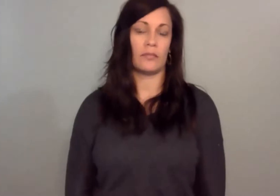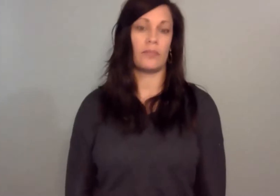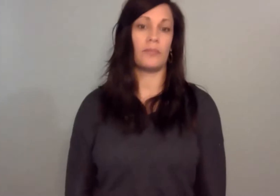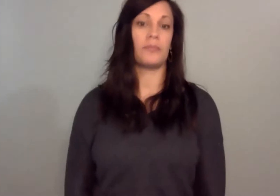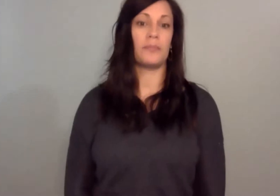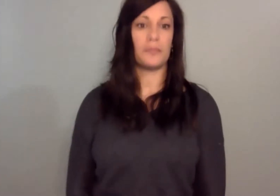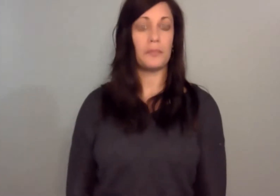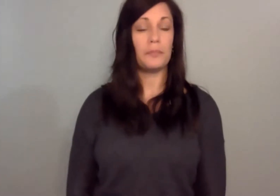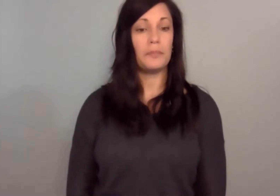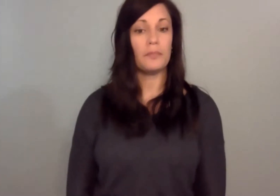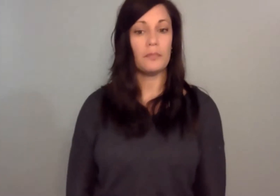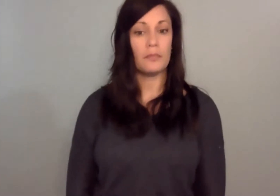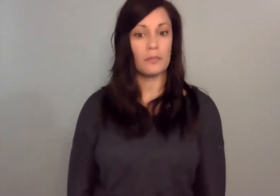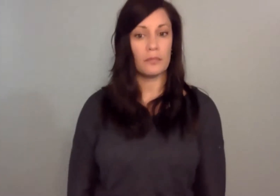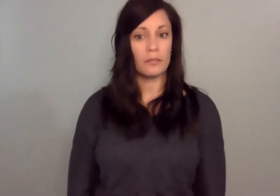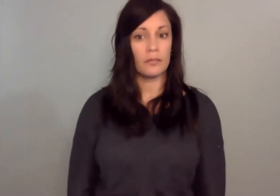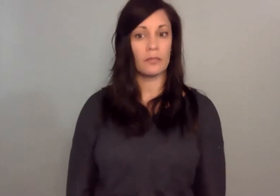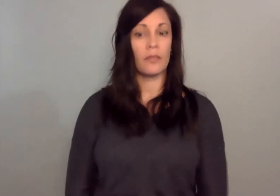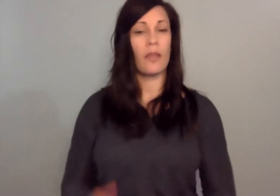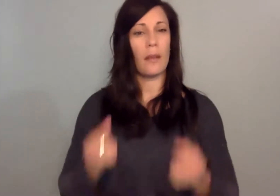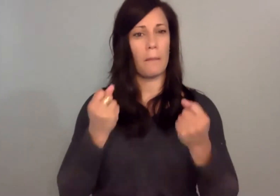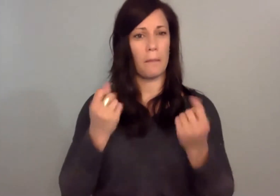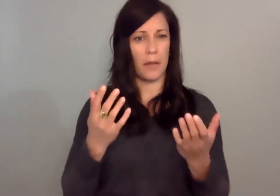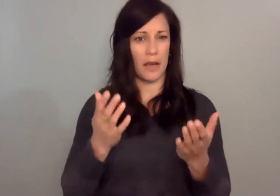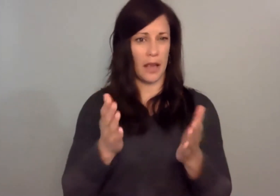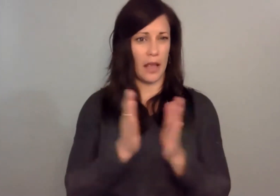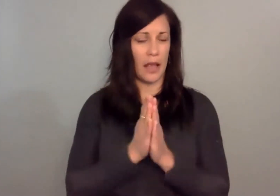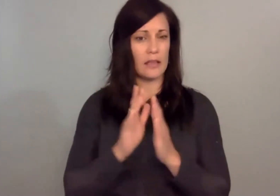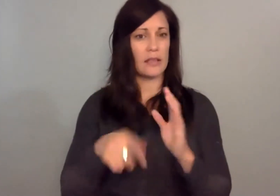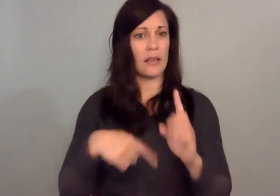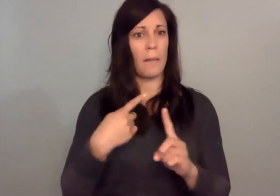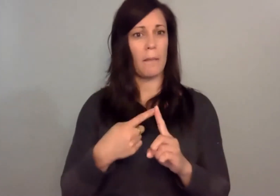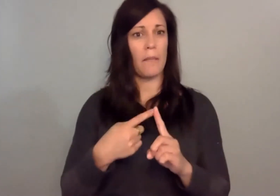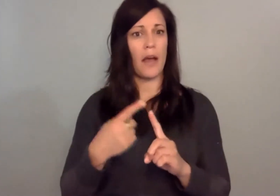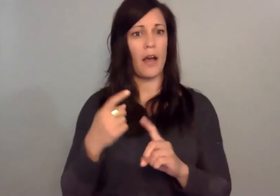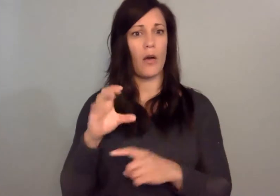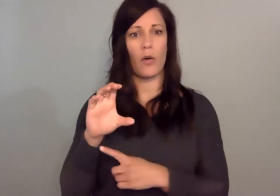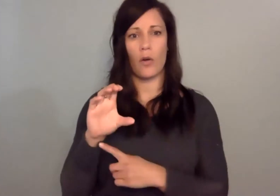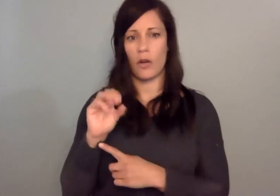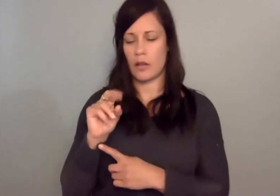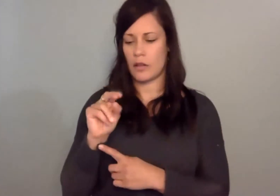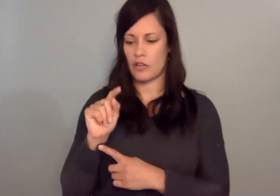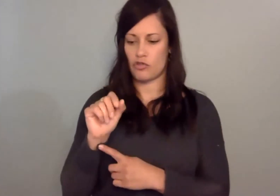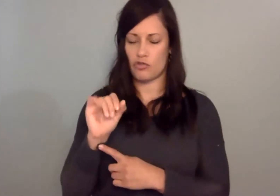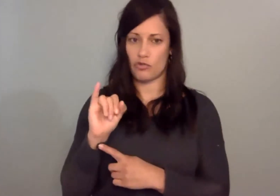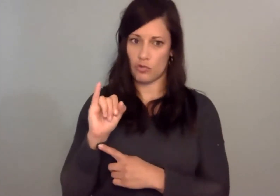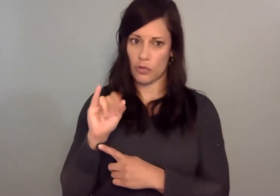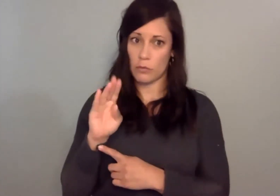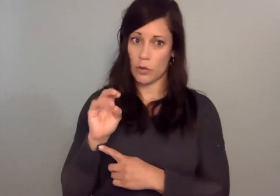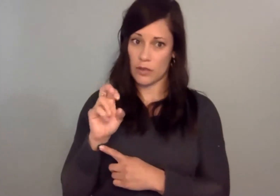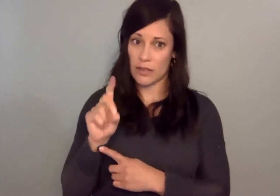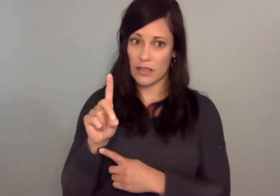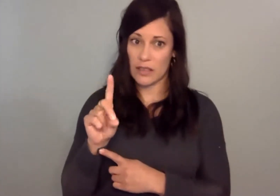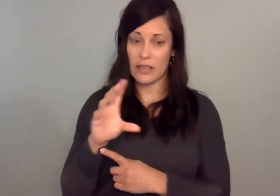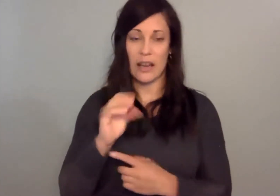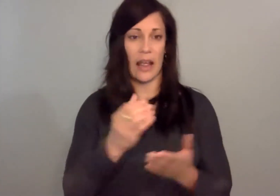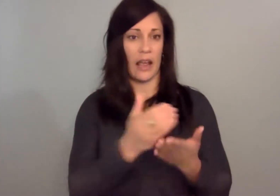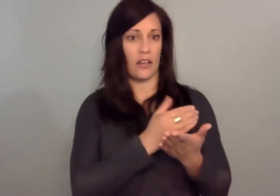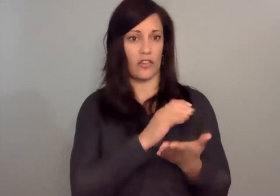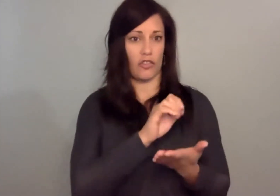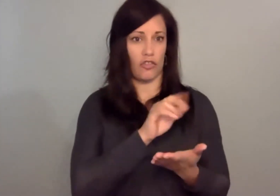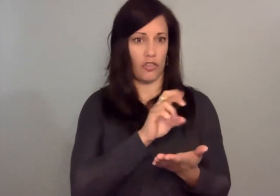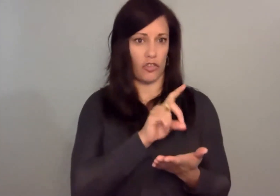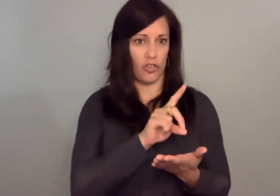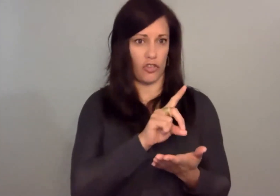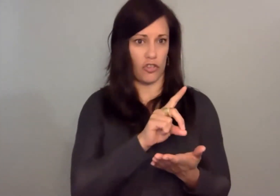Many are asking a question just about the distinction between contributed income and earned income. Michael, do you want to touch upon that a